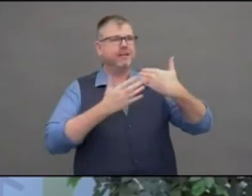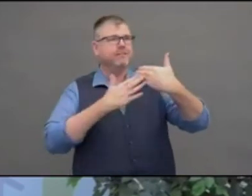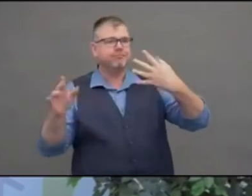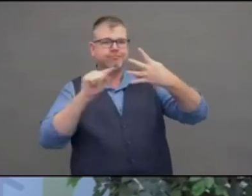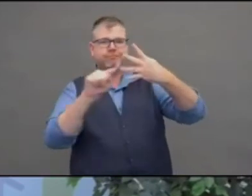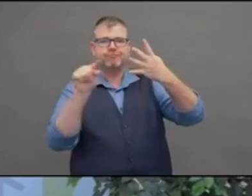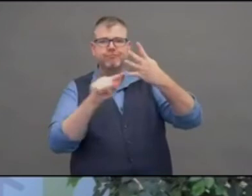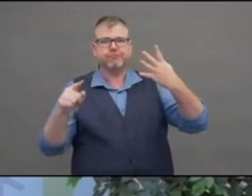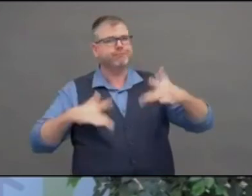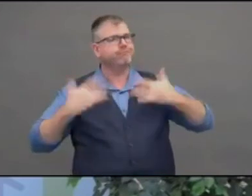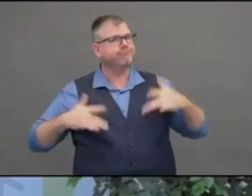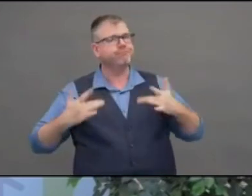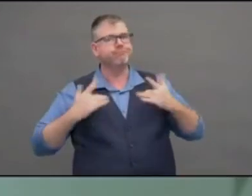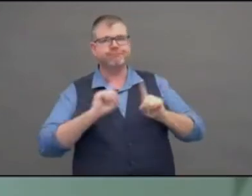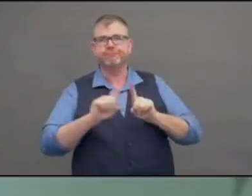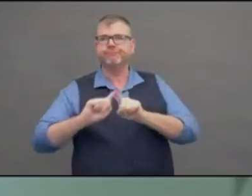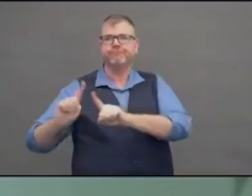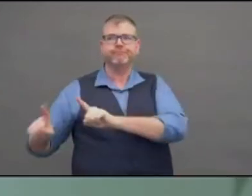is